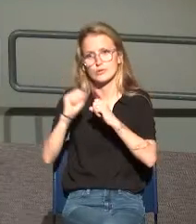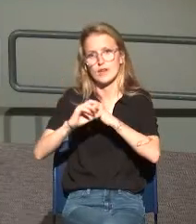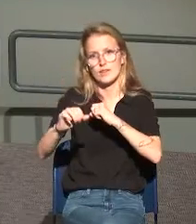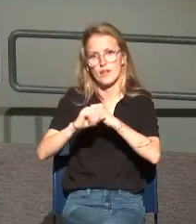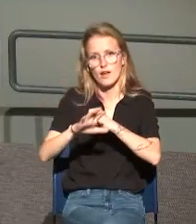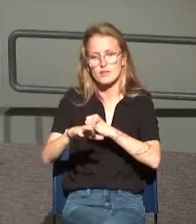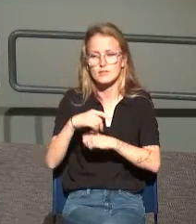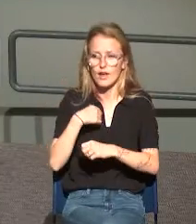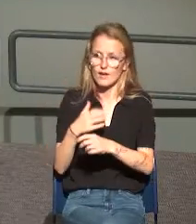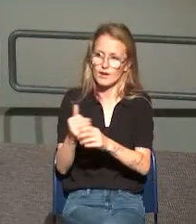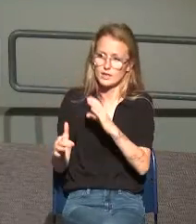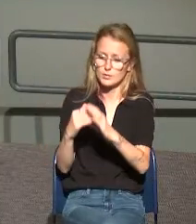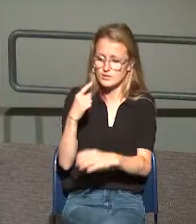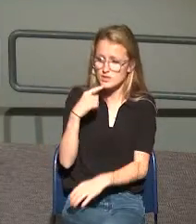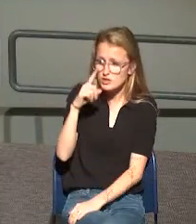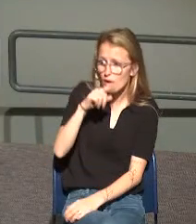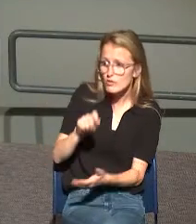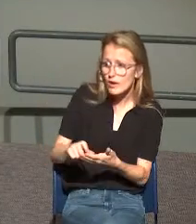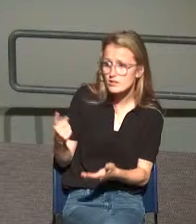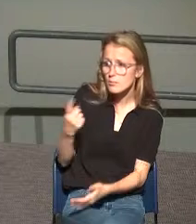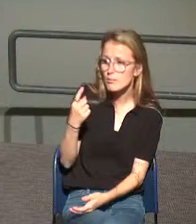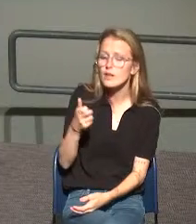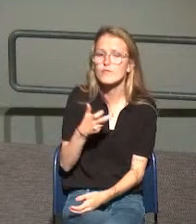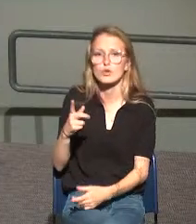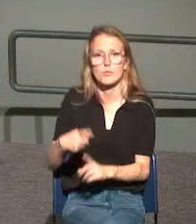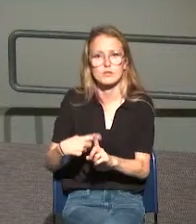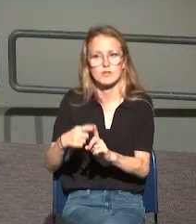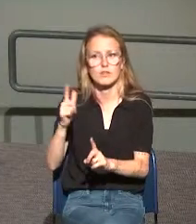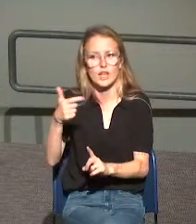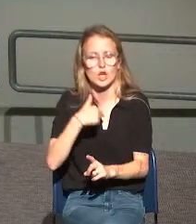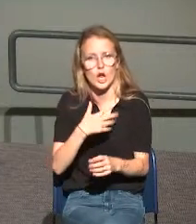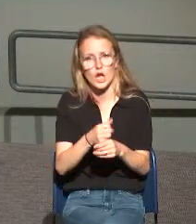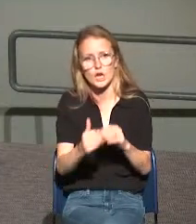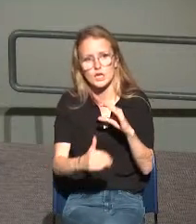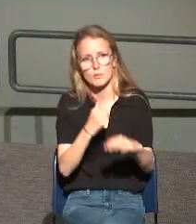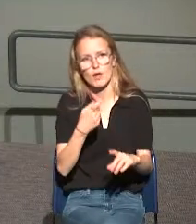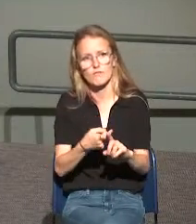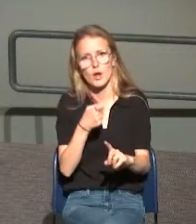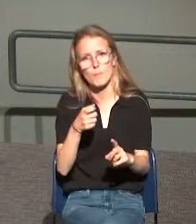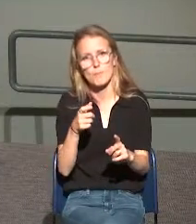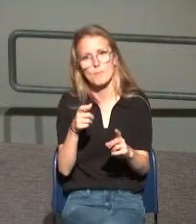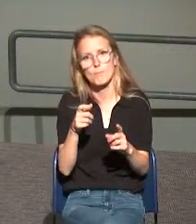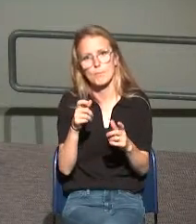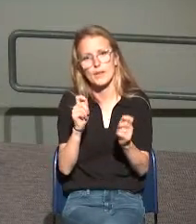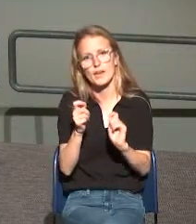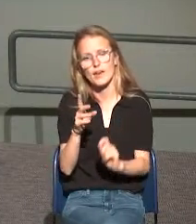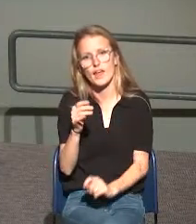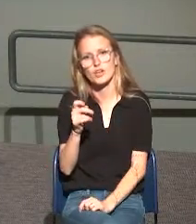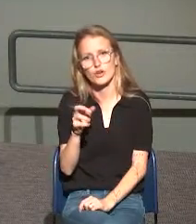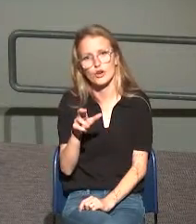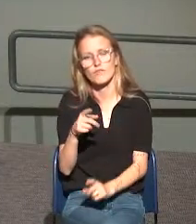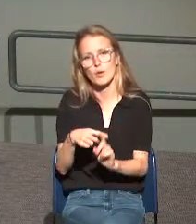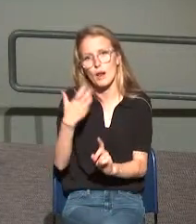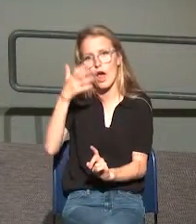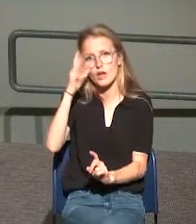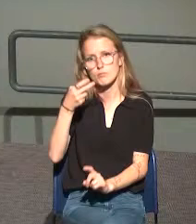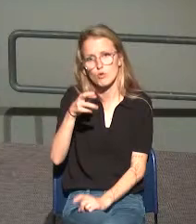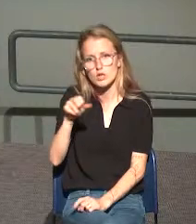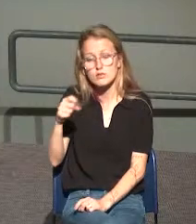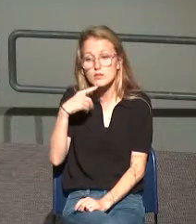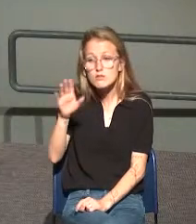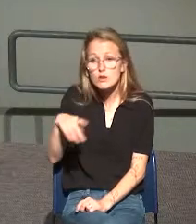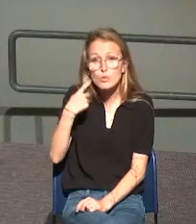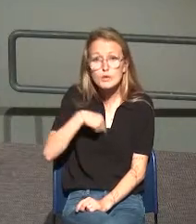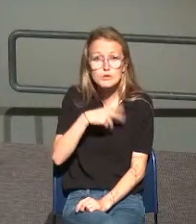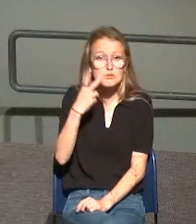I did. And a couple of months later, I had an email from an editor at Lyons Press saying, we saw the piece, we think this could